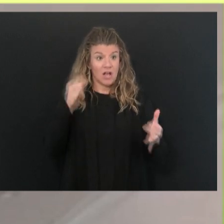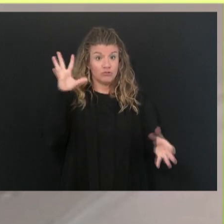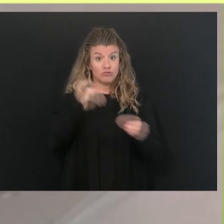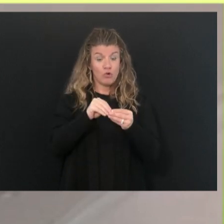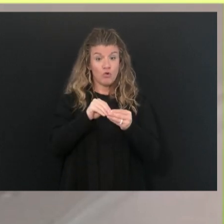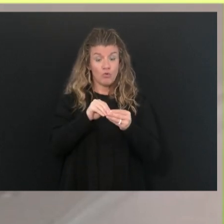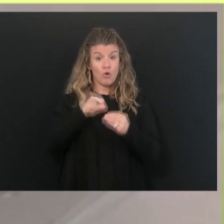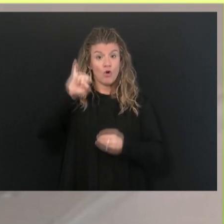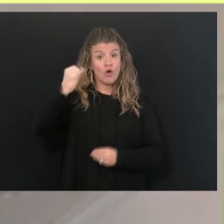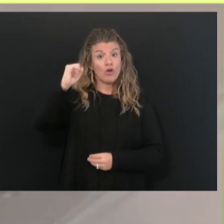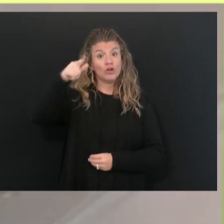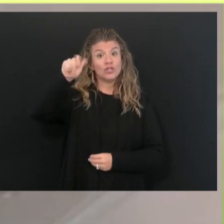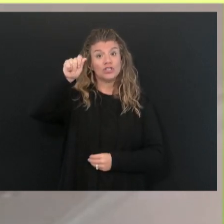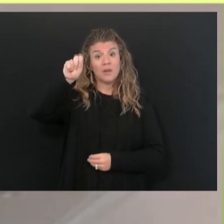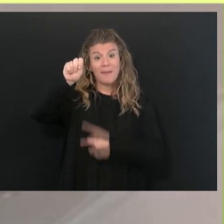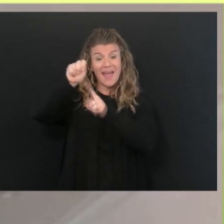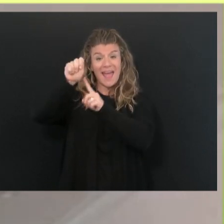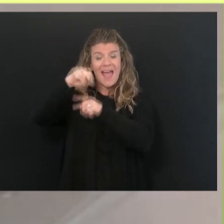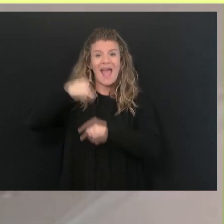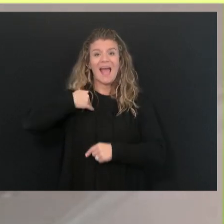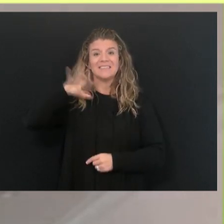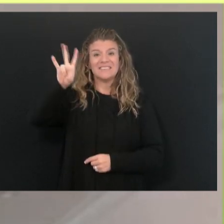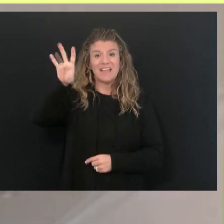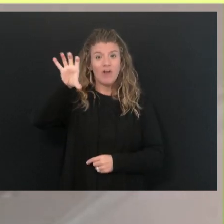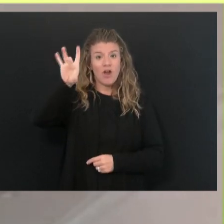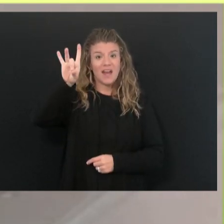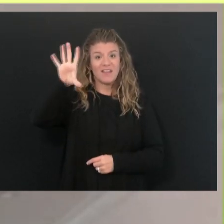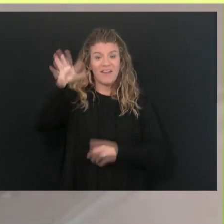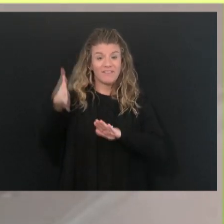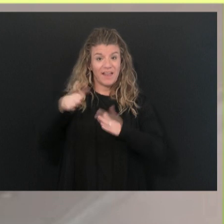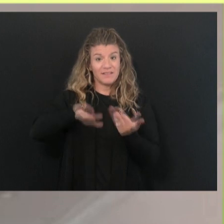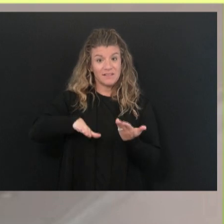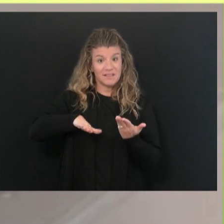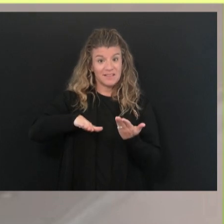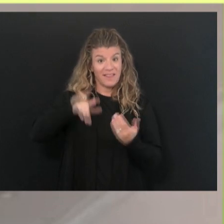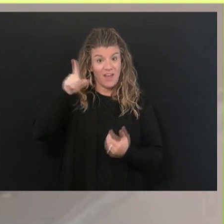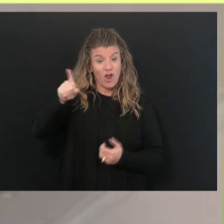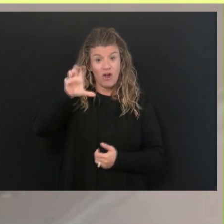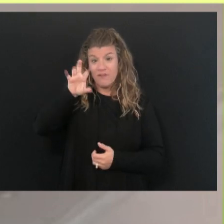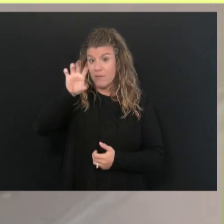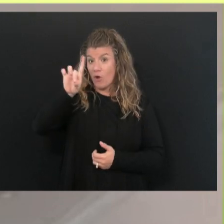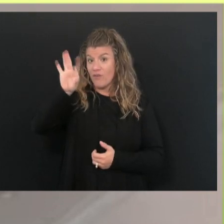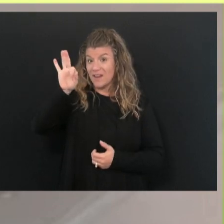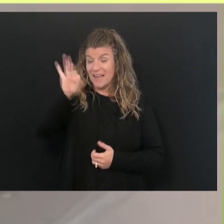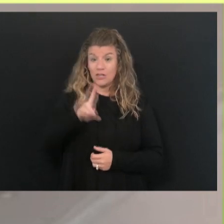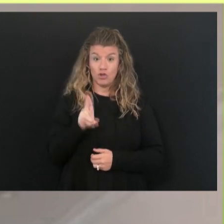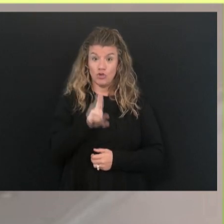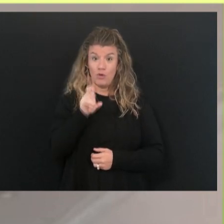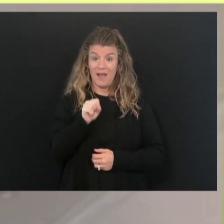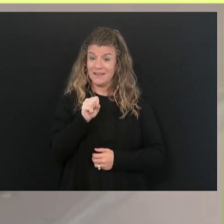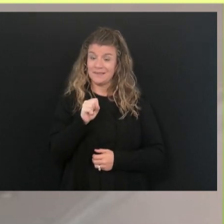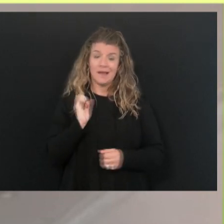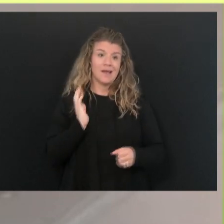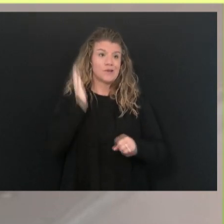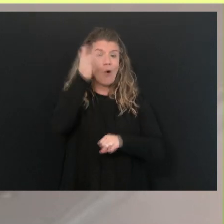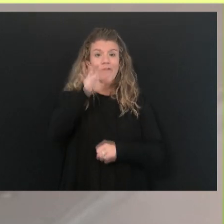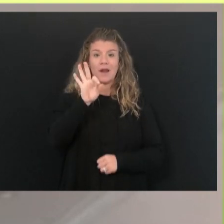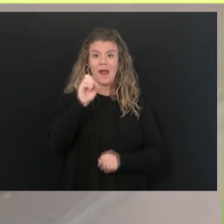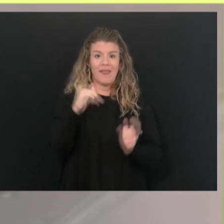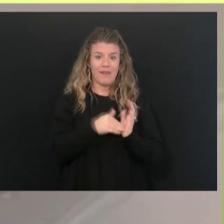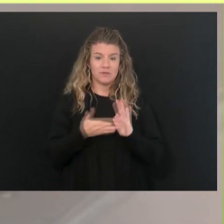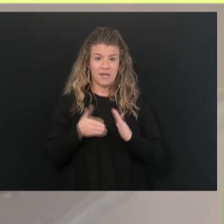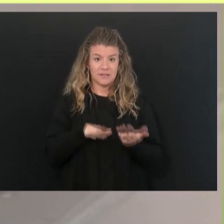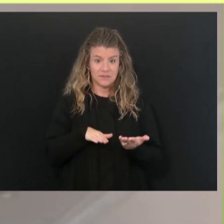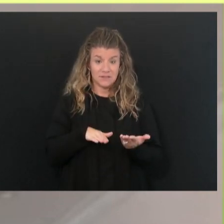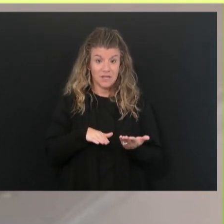about 785 deaths from COVID-19. The US is well over 90,000 deaths.